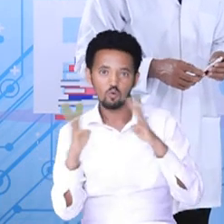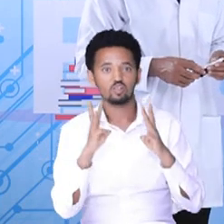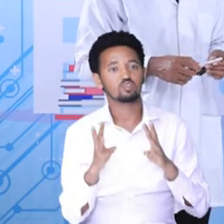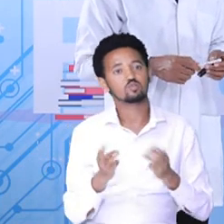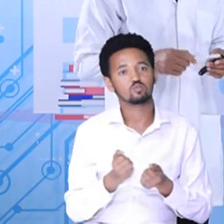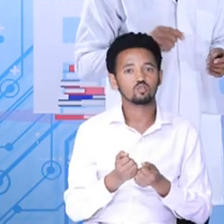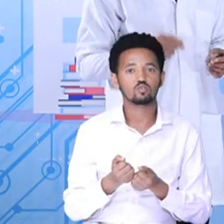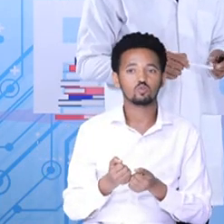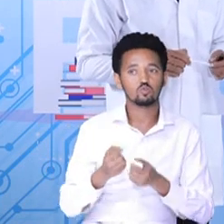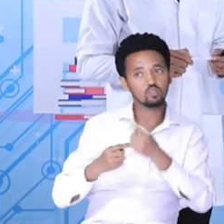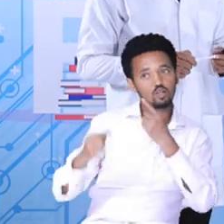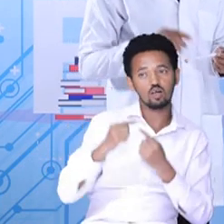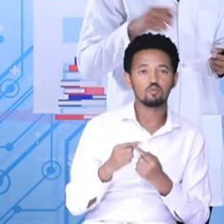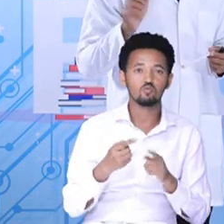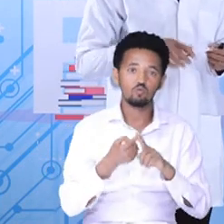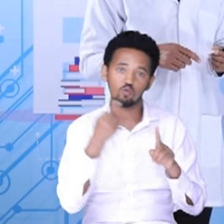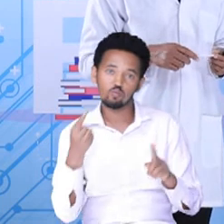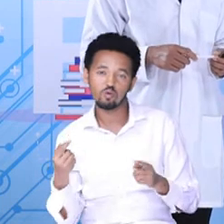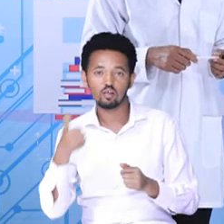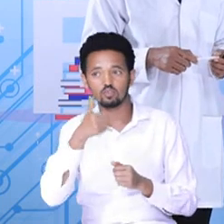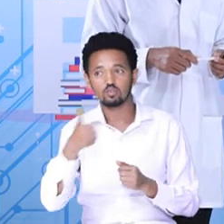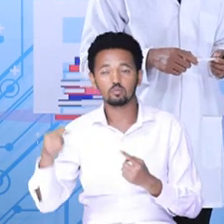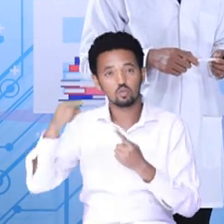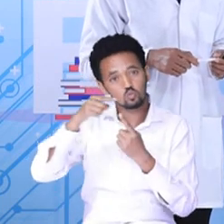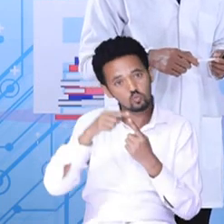radiate from Addis Ababa to all regions.